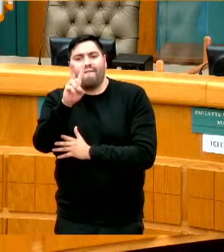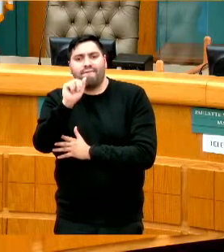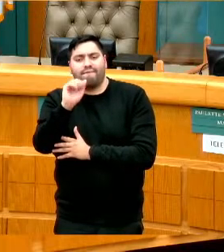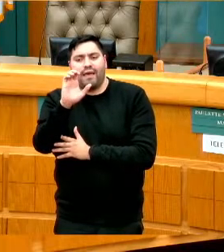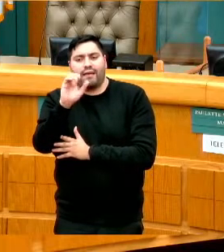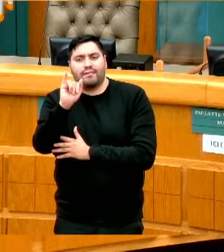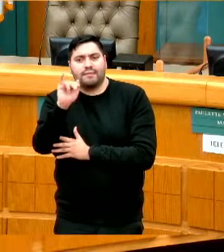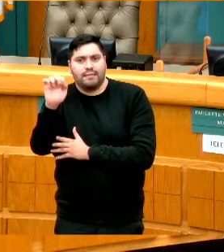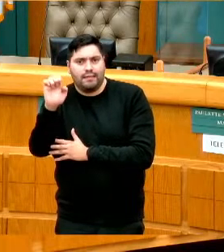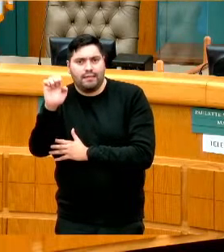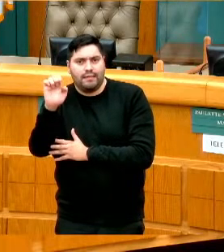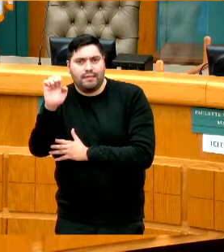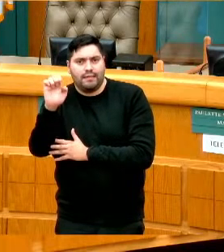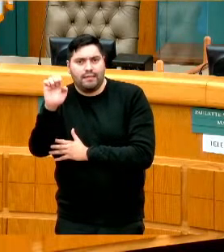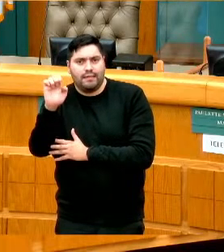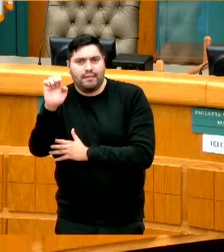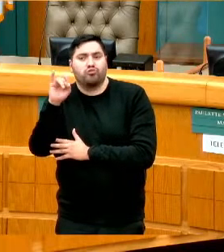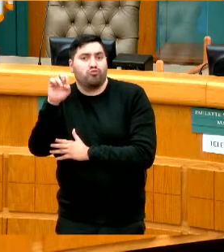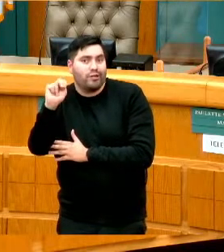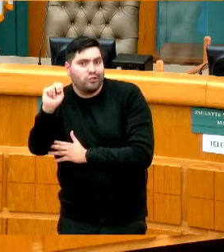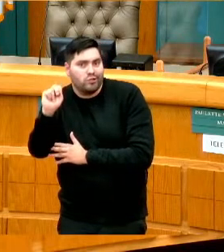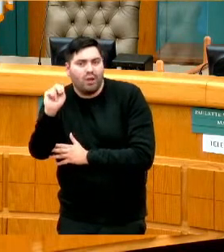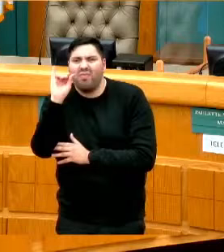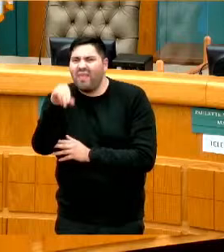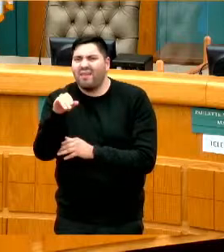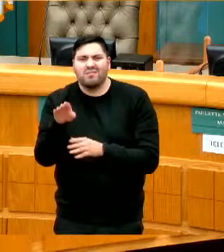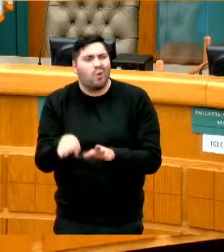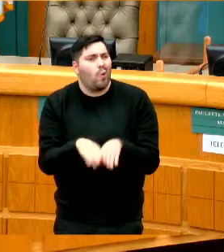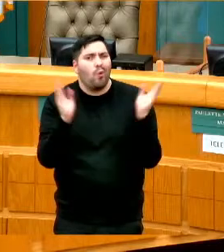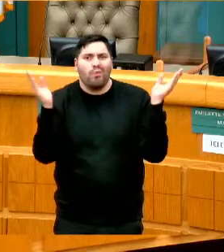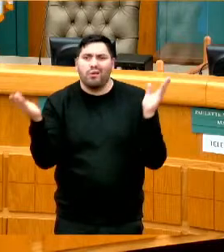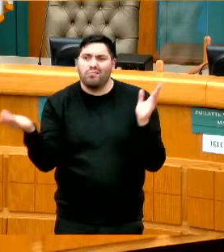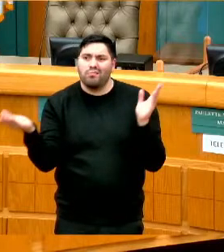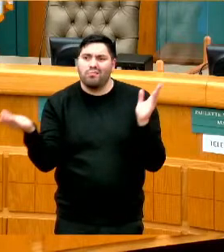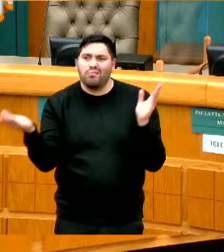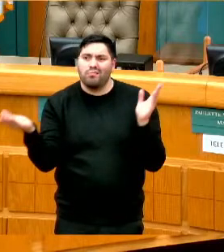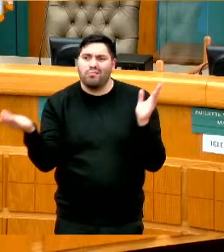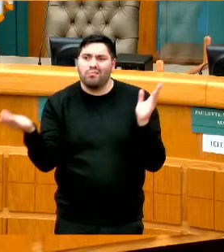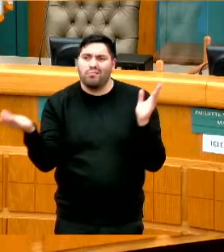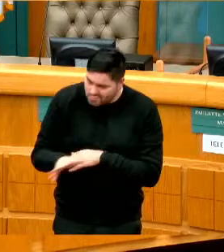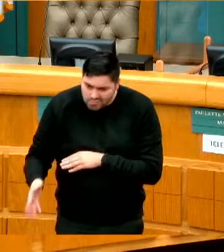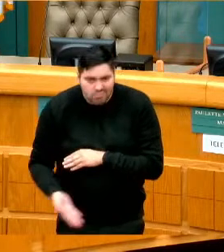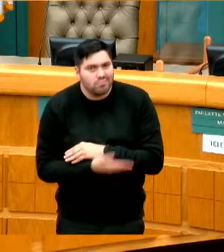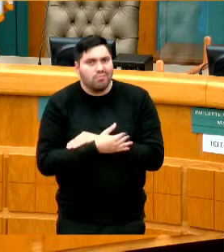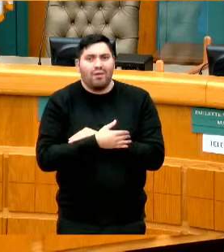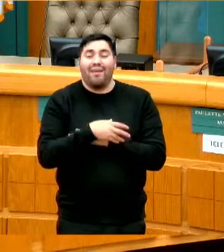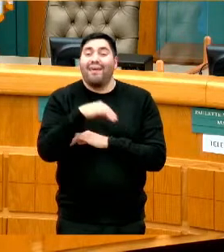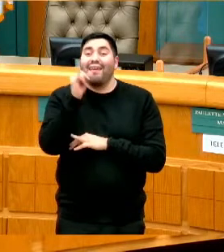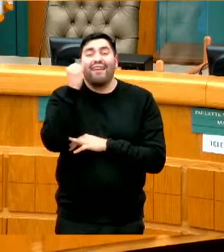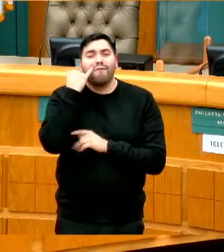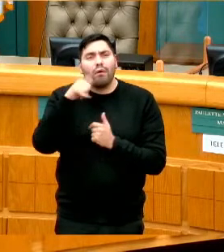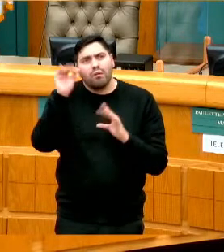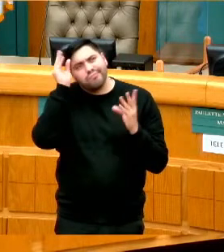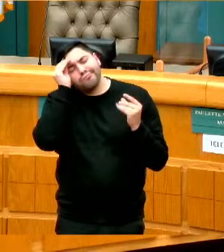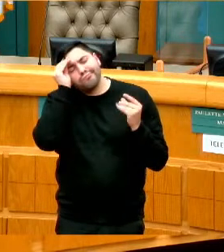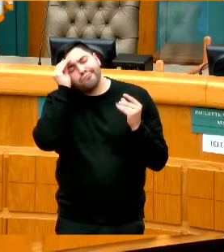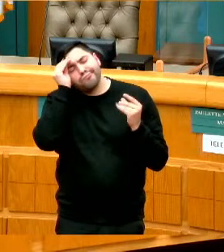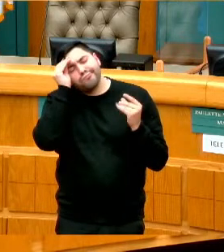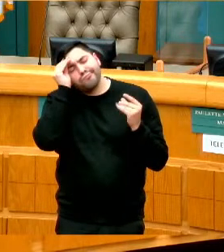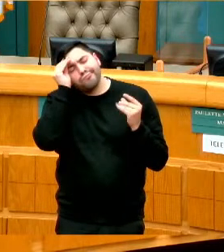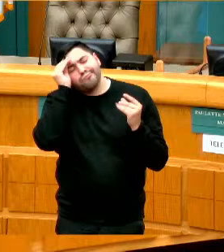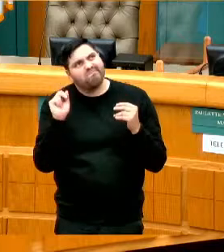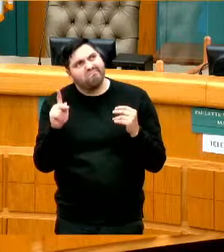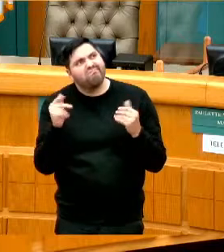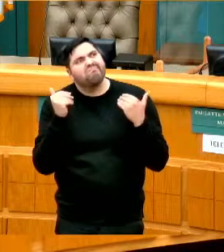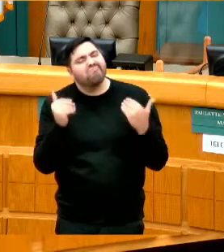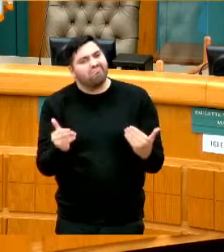www.cctexas.com/vaccine registration. And this is open all day long, every day. So anytime you're thinking about it and you think, you know what, I really want to go